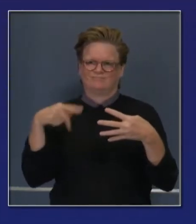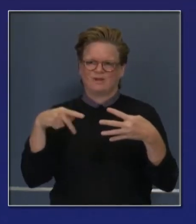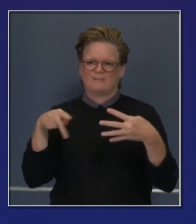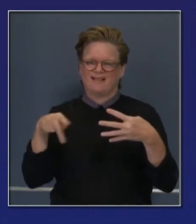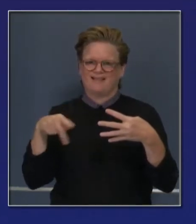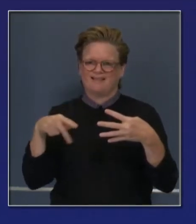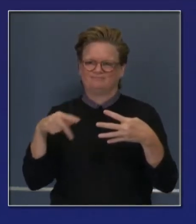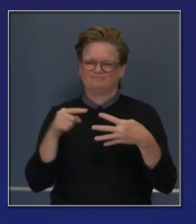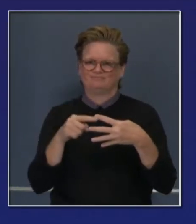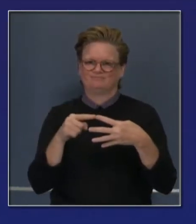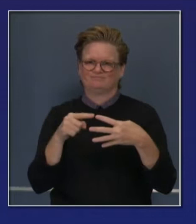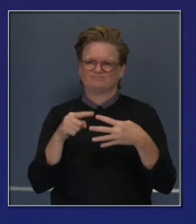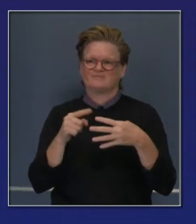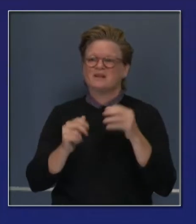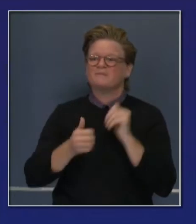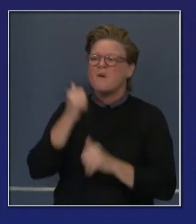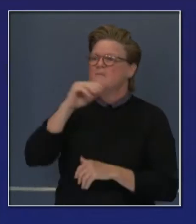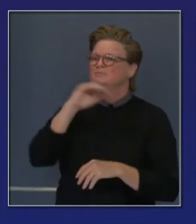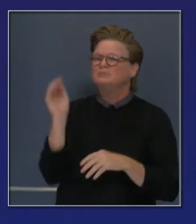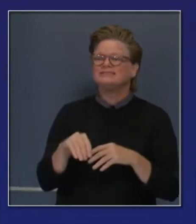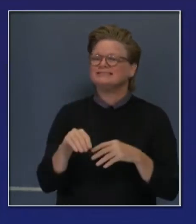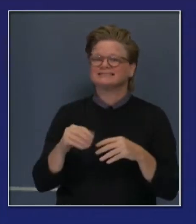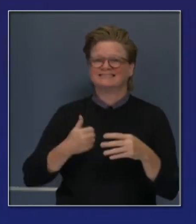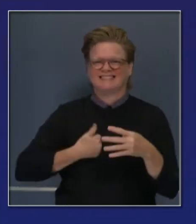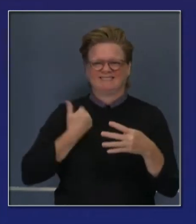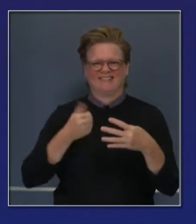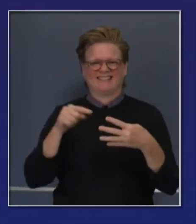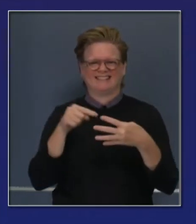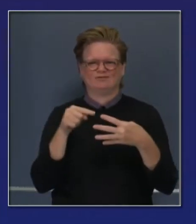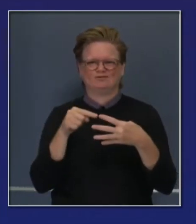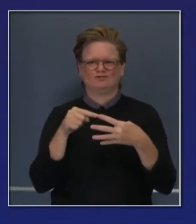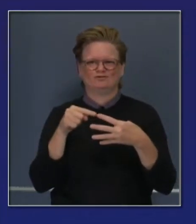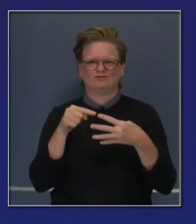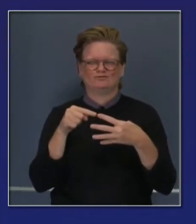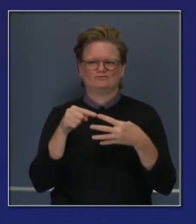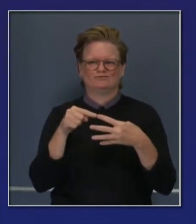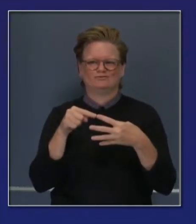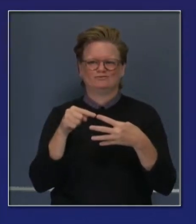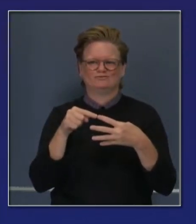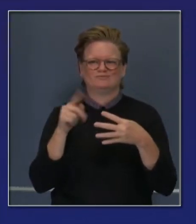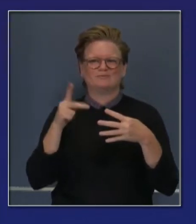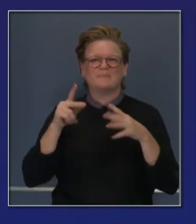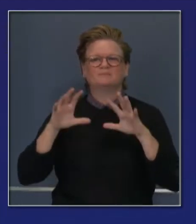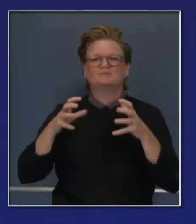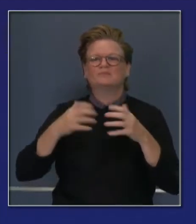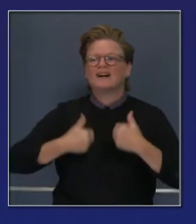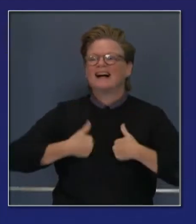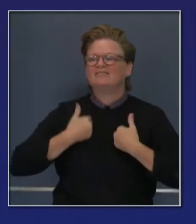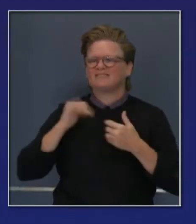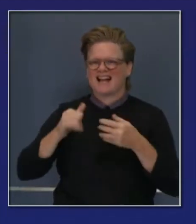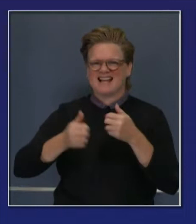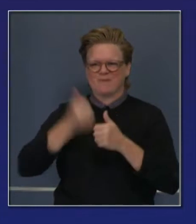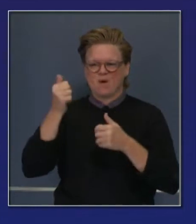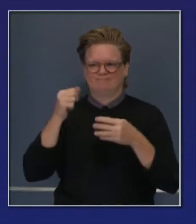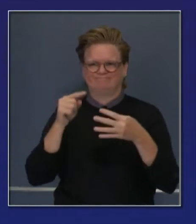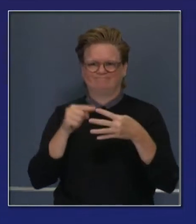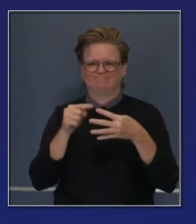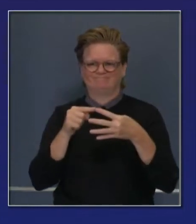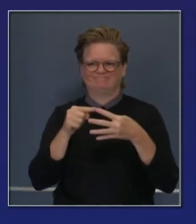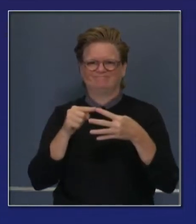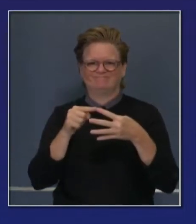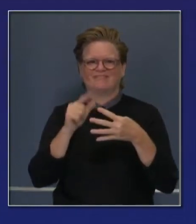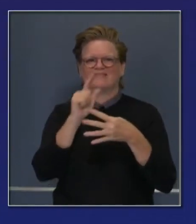the population, 12% in red, 1% in orange, 0.1% in yellow. So you get a sense of